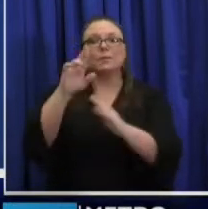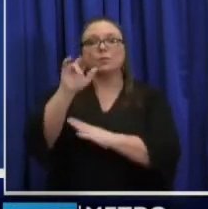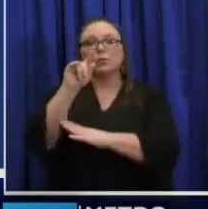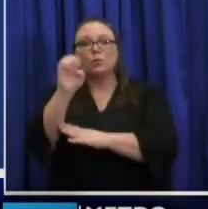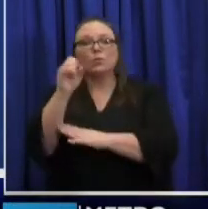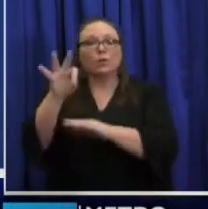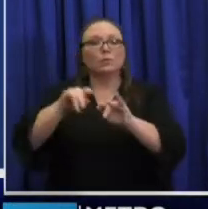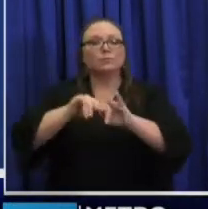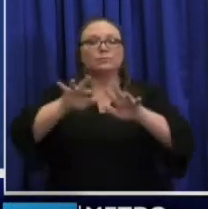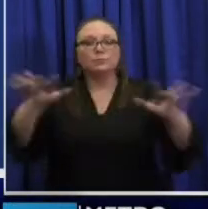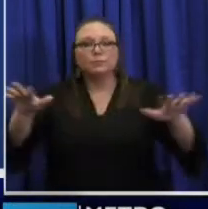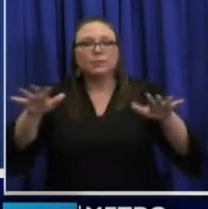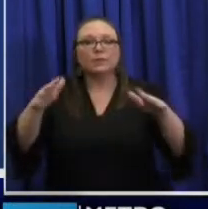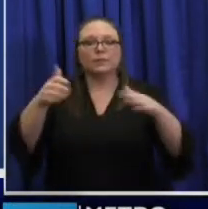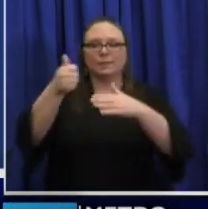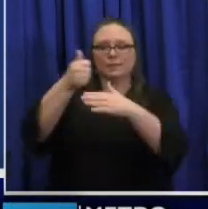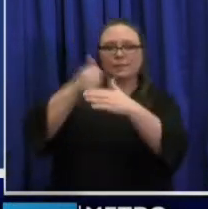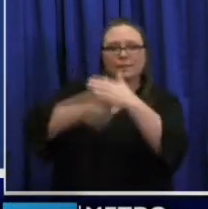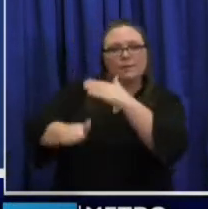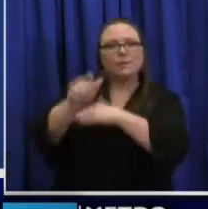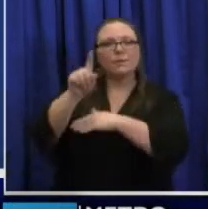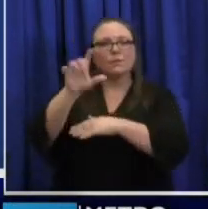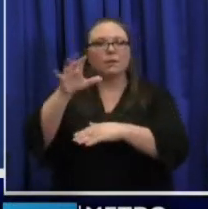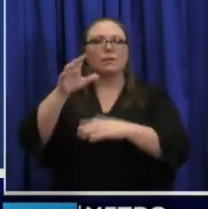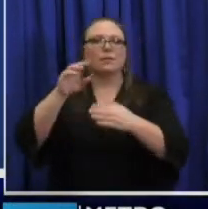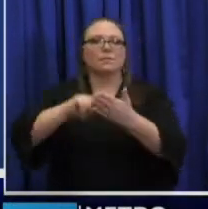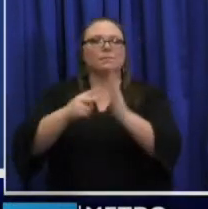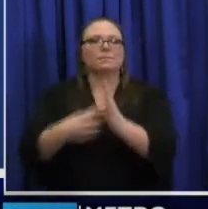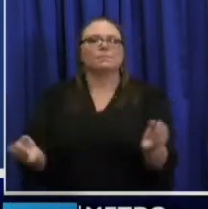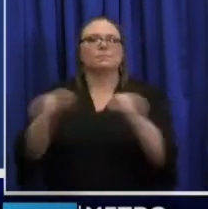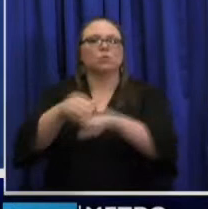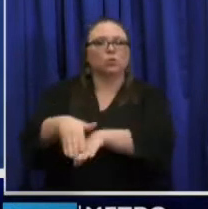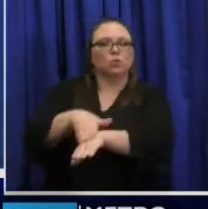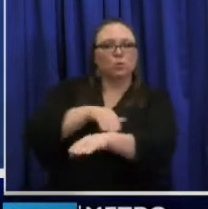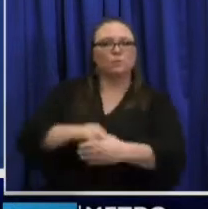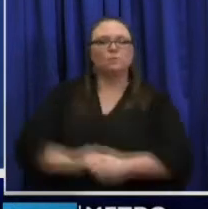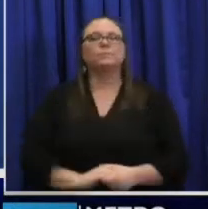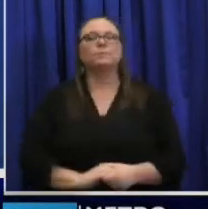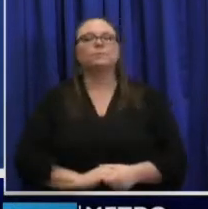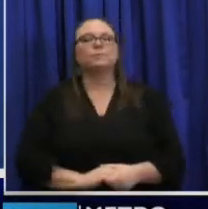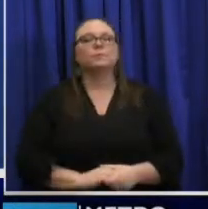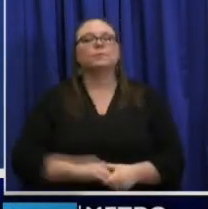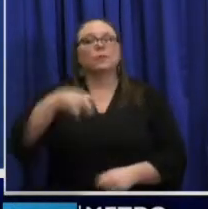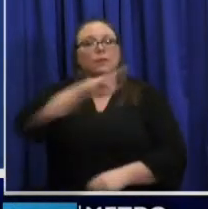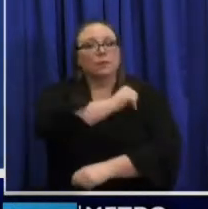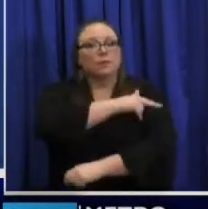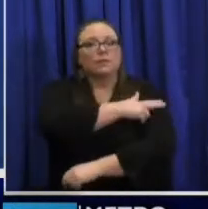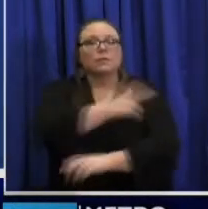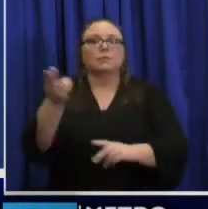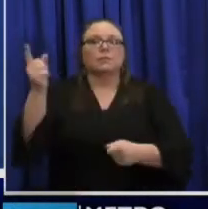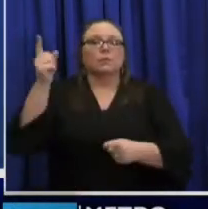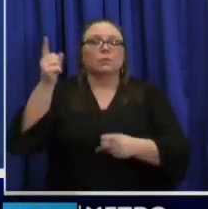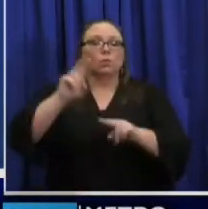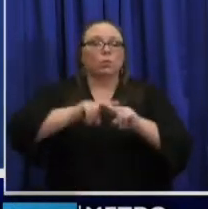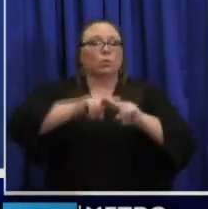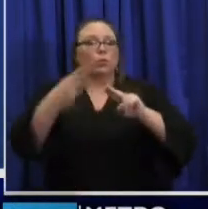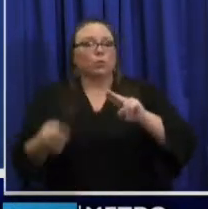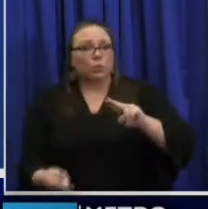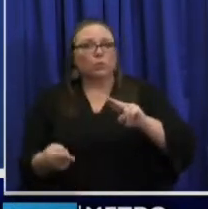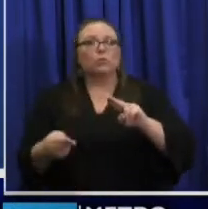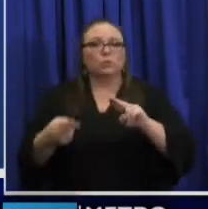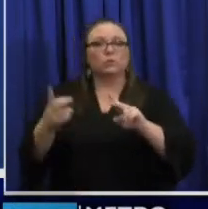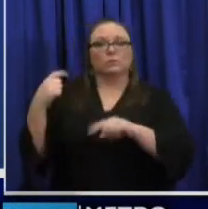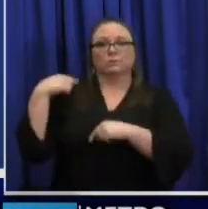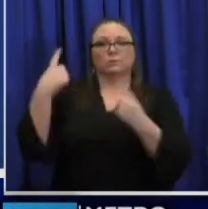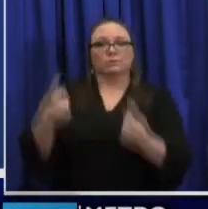coronavirus spread is still slowing down. Now, in Nashville, hospitalizations have dropped by 36% from the December